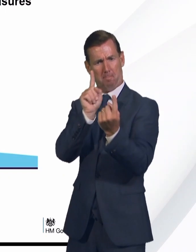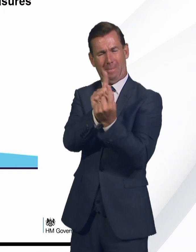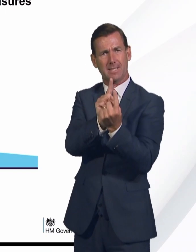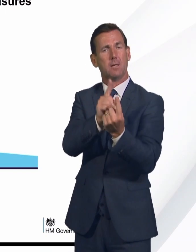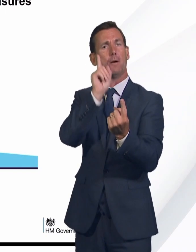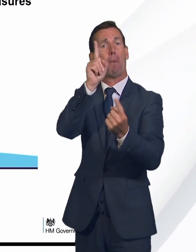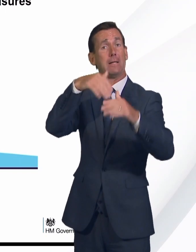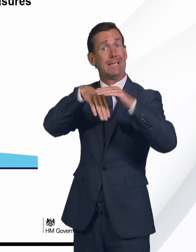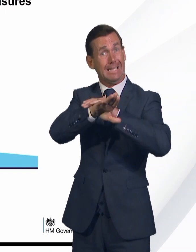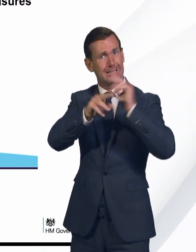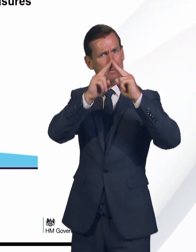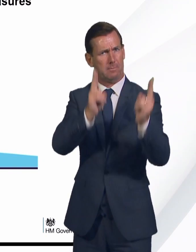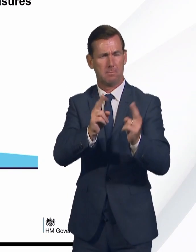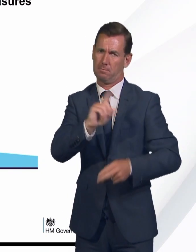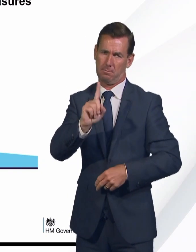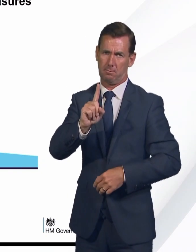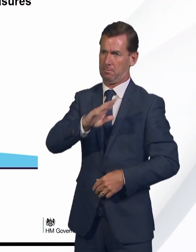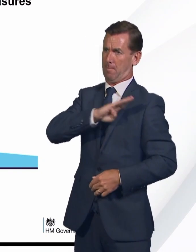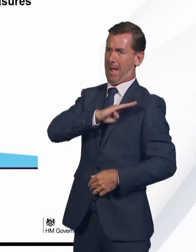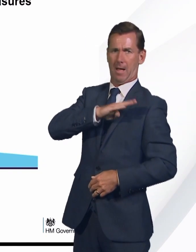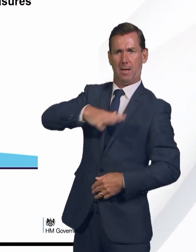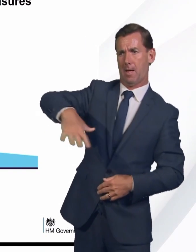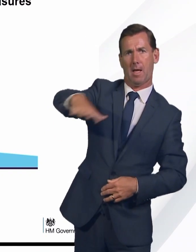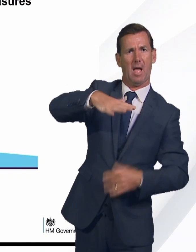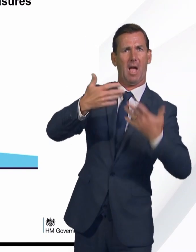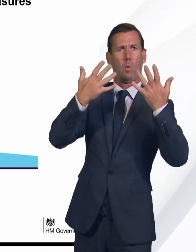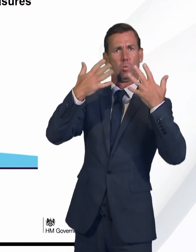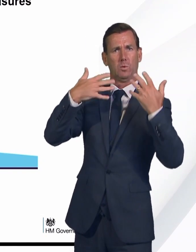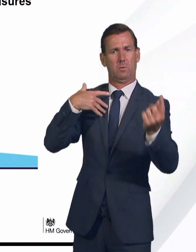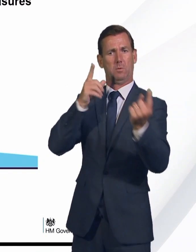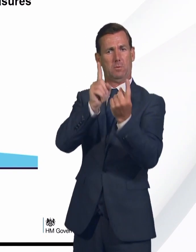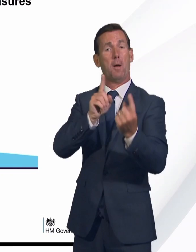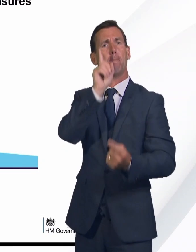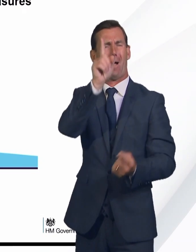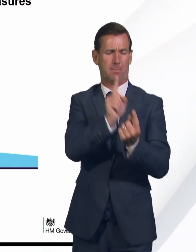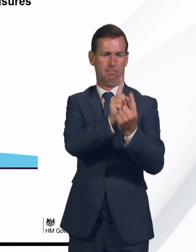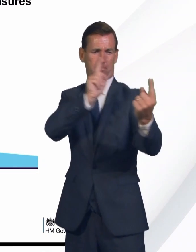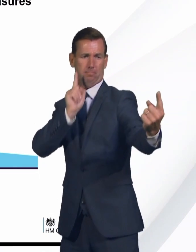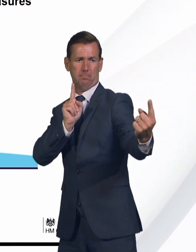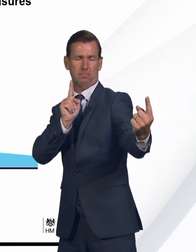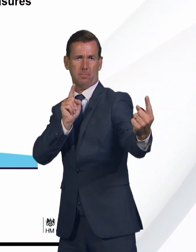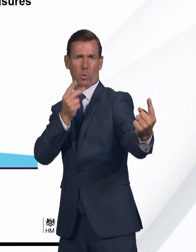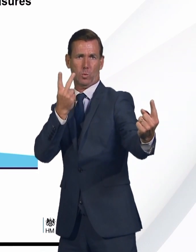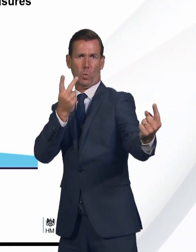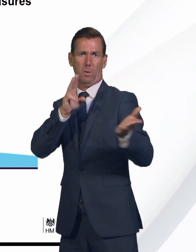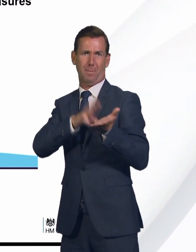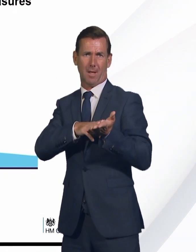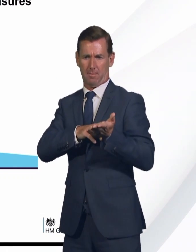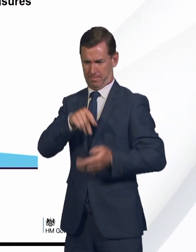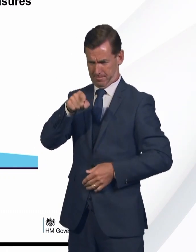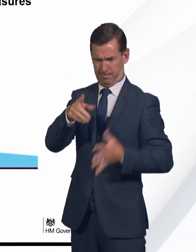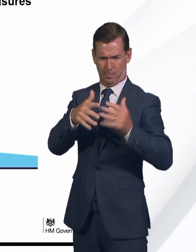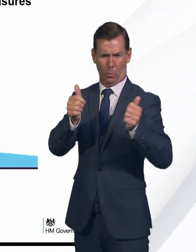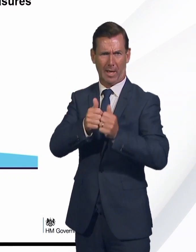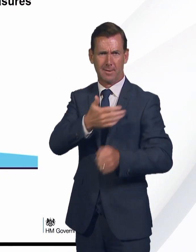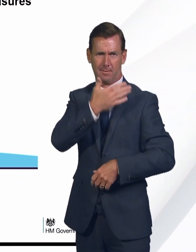keep 2 meters apart. This weekend, with the good weather and the new rules, I hope people can enjoy being